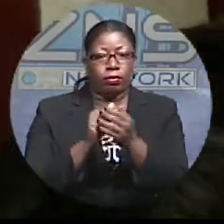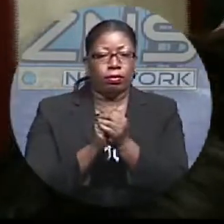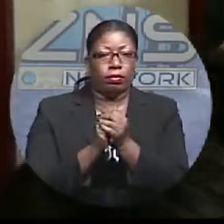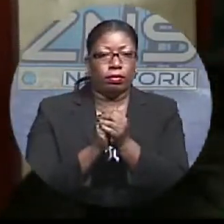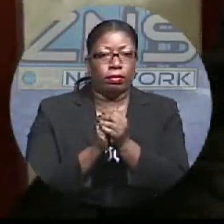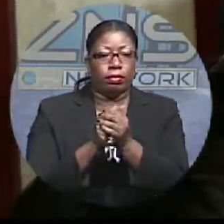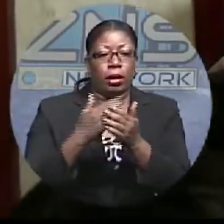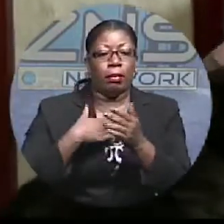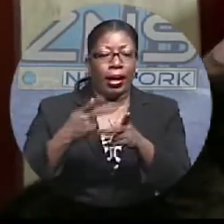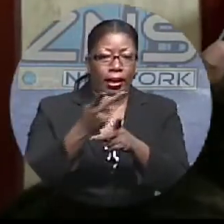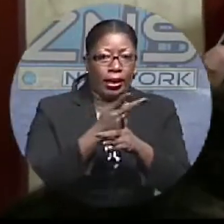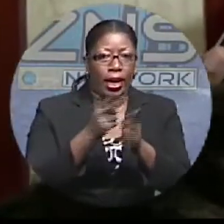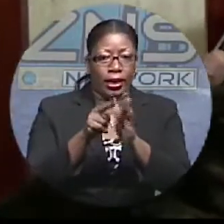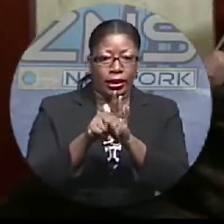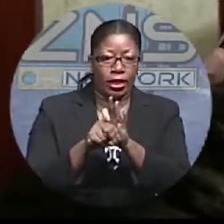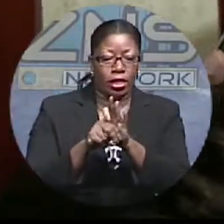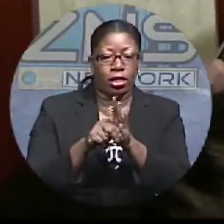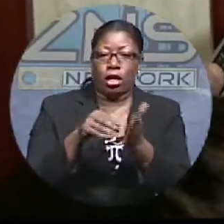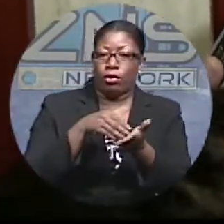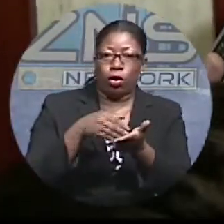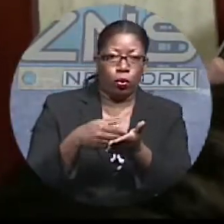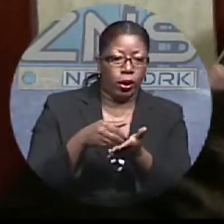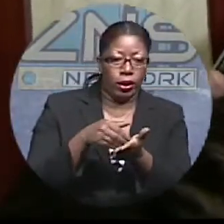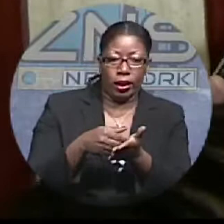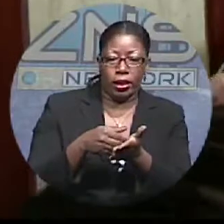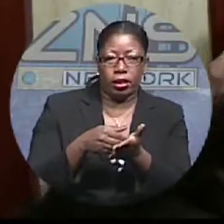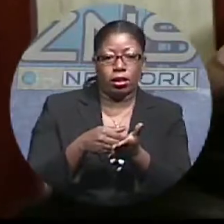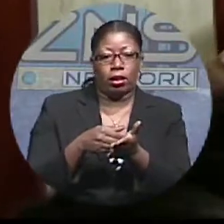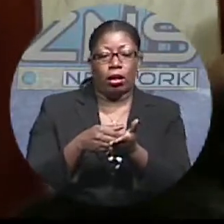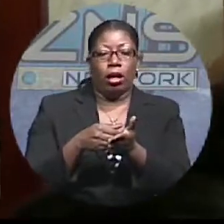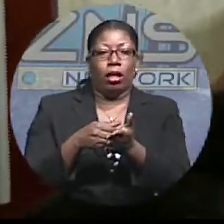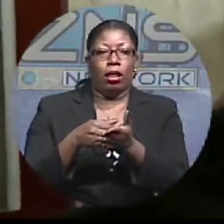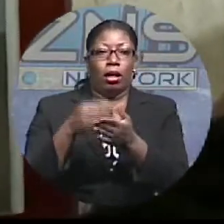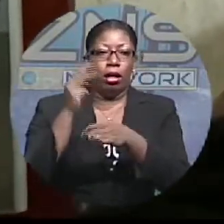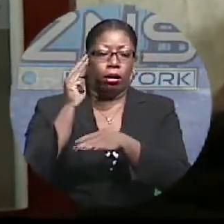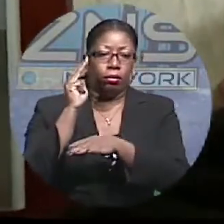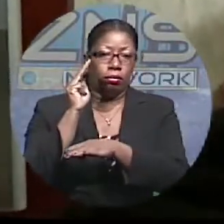my kindness for weakness. We at the Ministry of Education are very